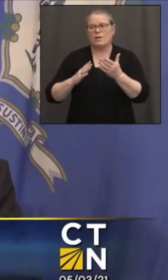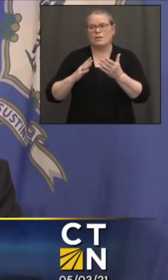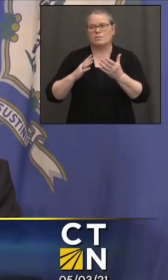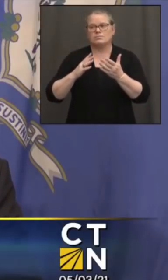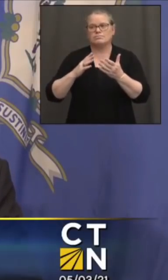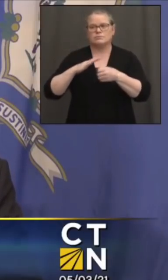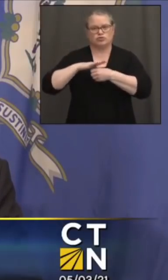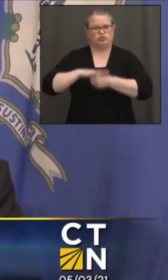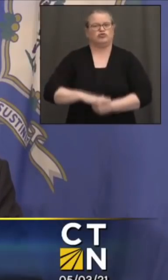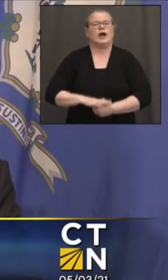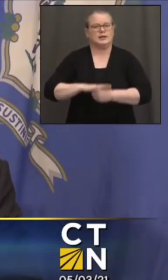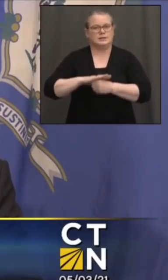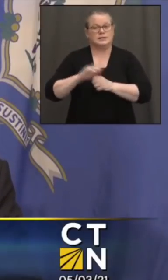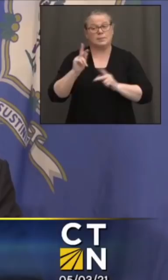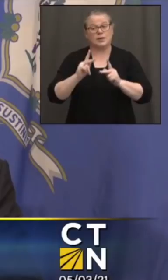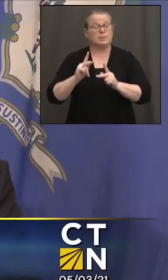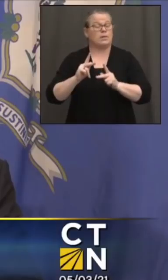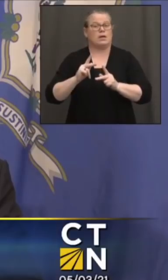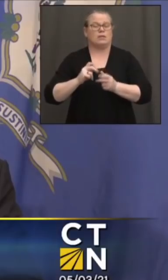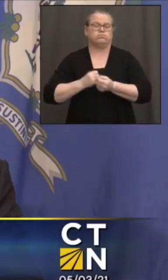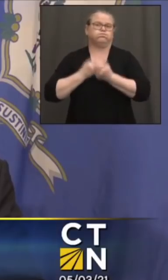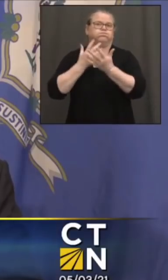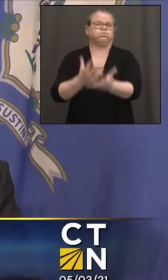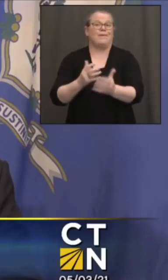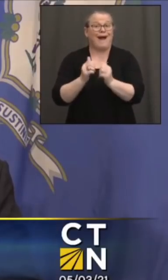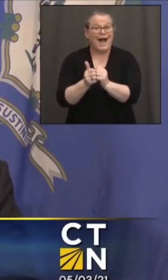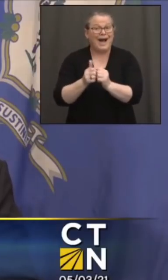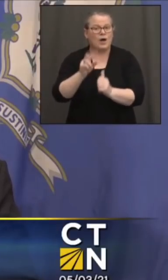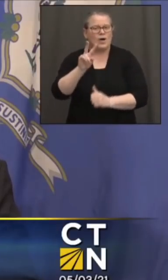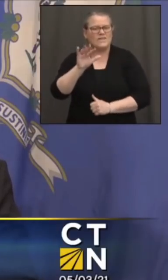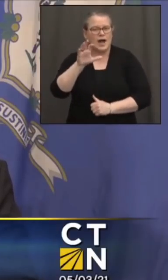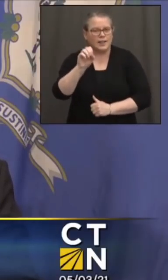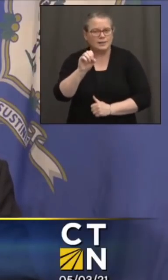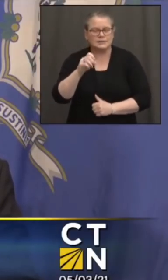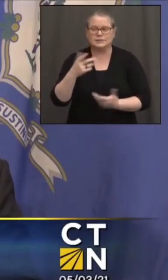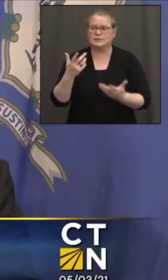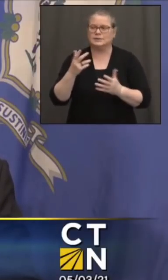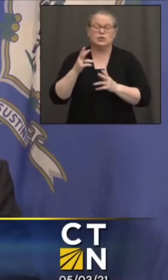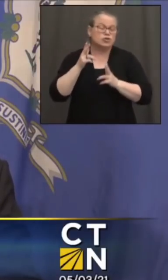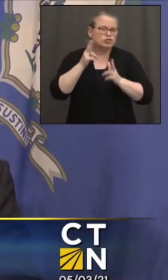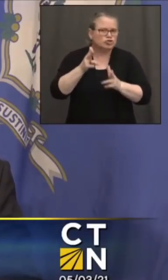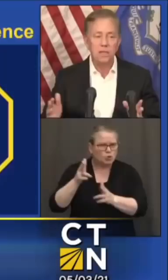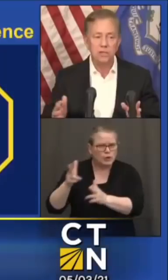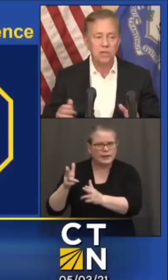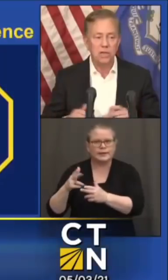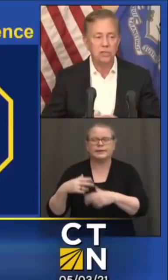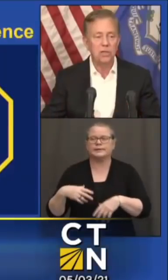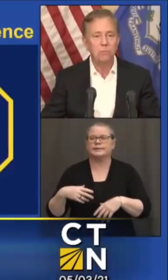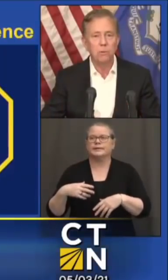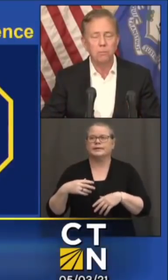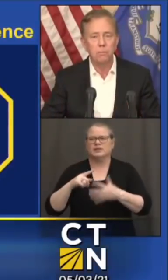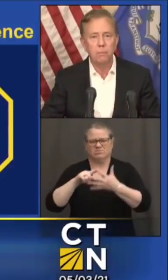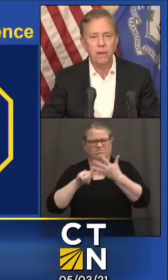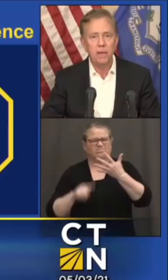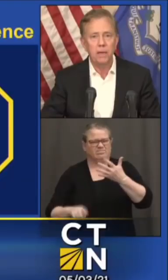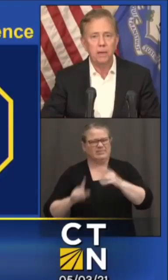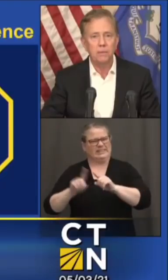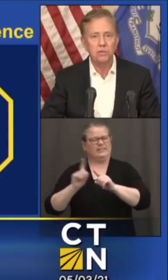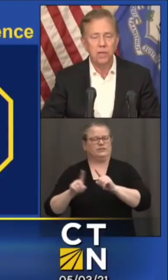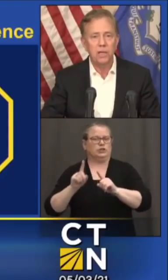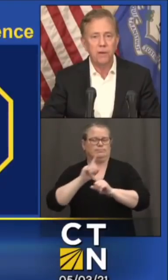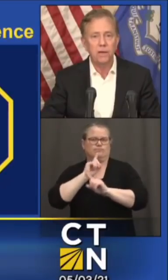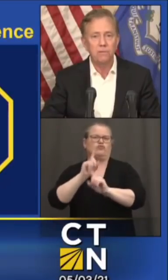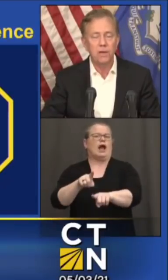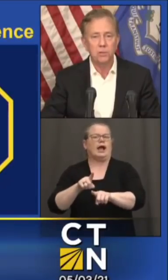in violence. That can be shootings and the such. And we're making